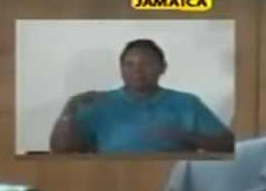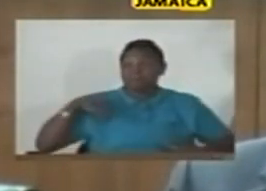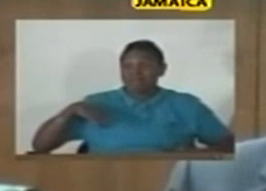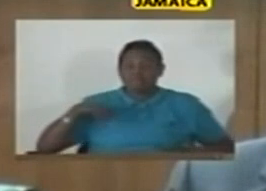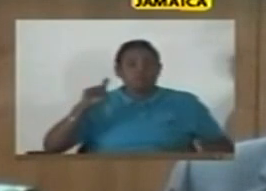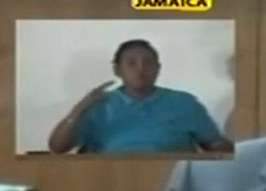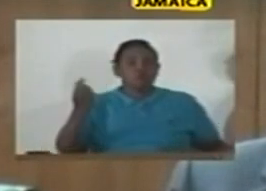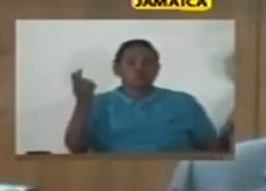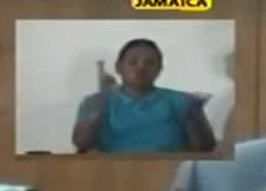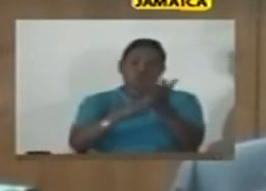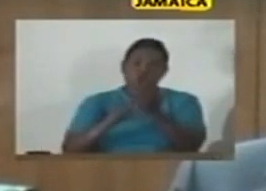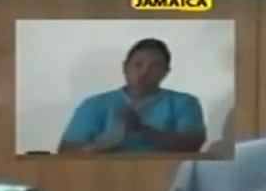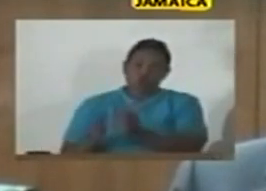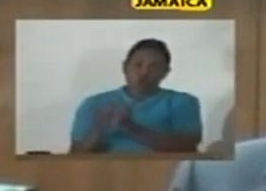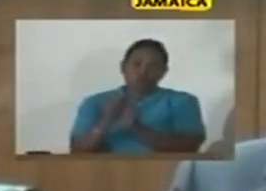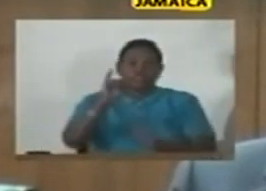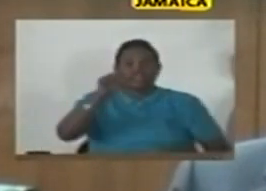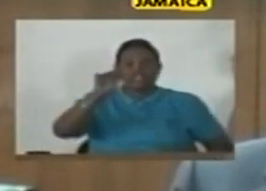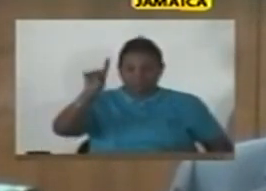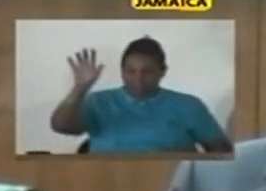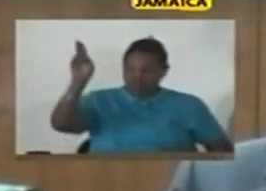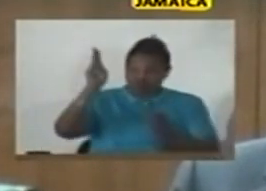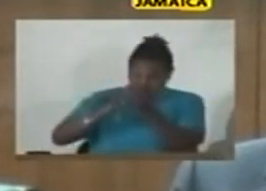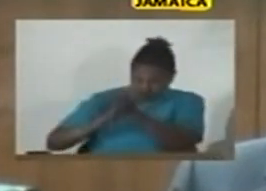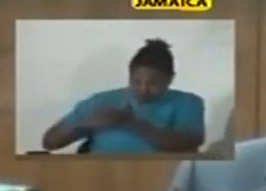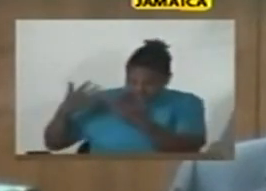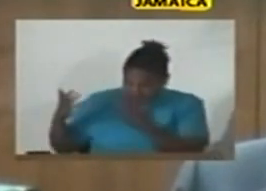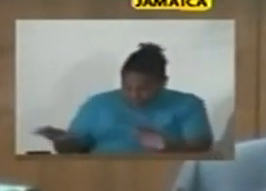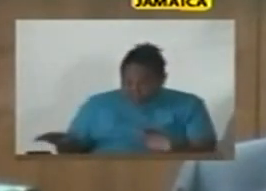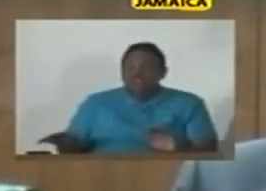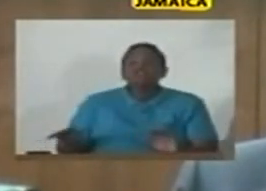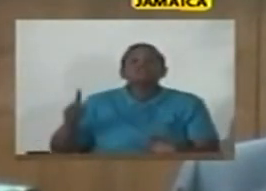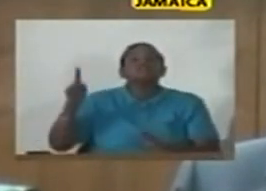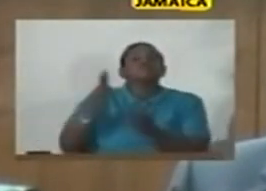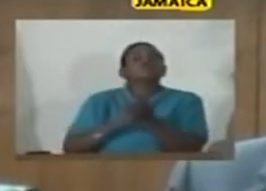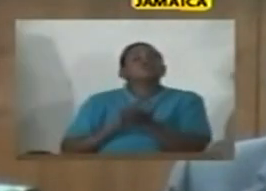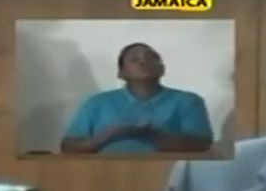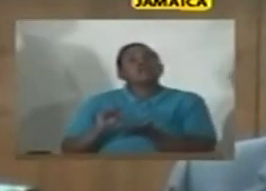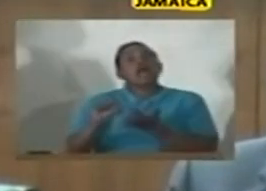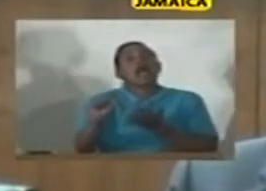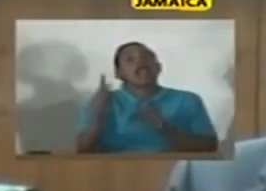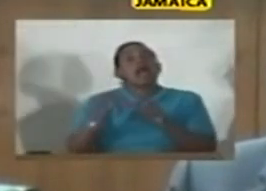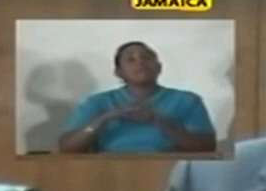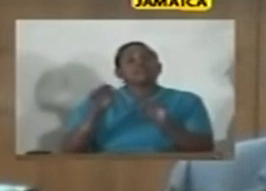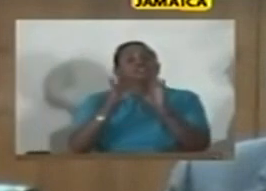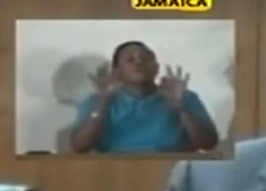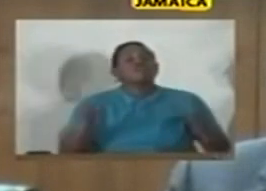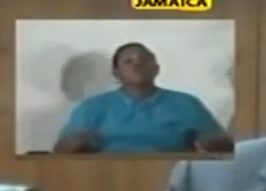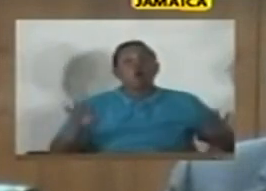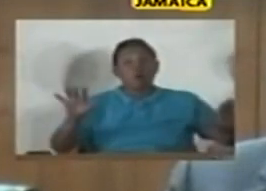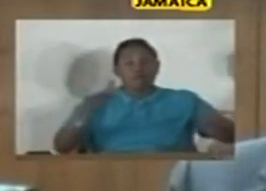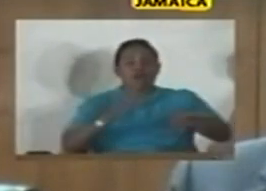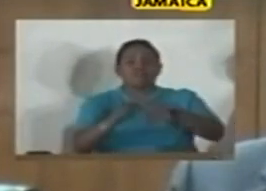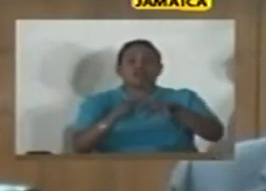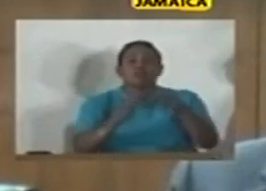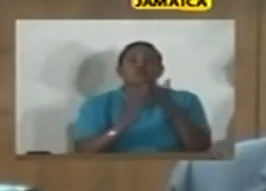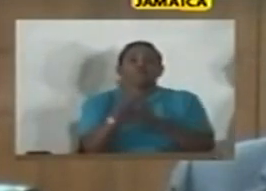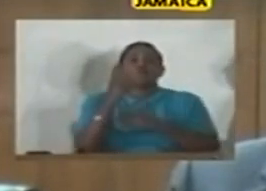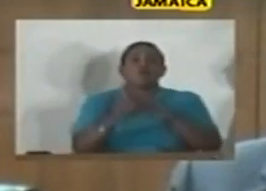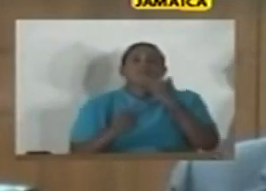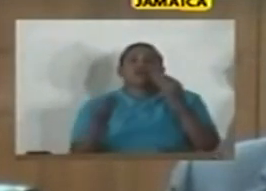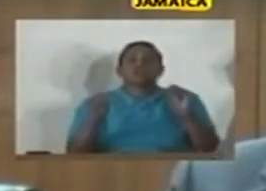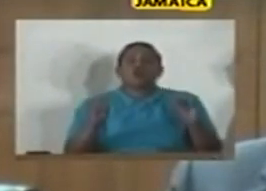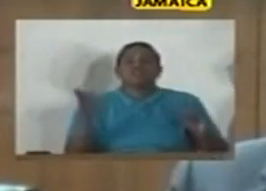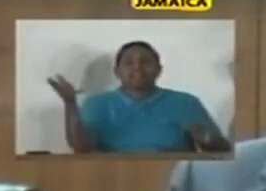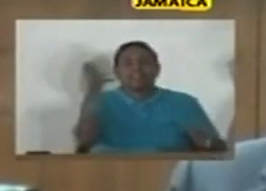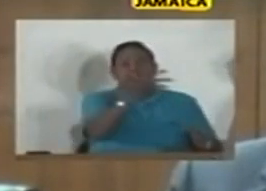must register with the JCPD. Registration and grant application forms are available through our parish offices